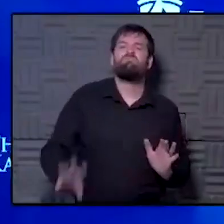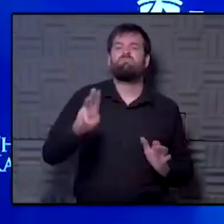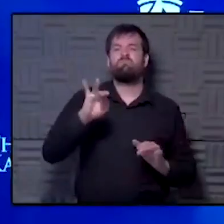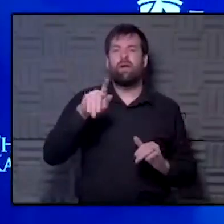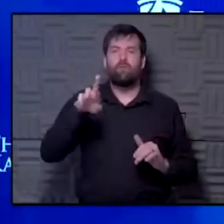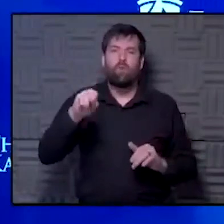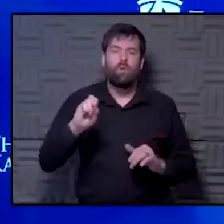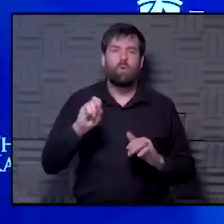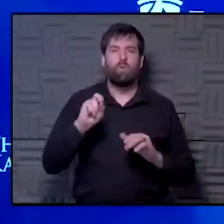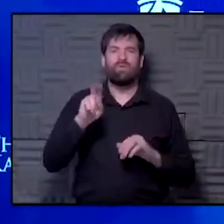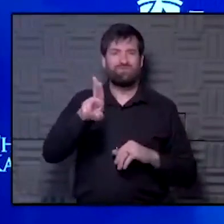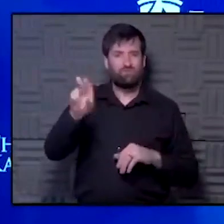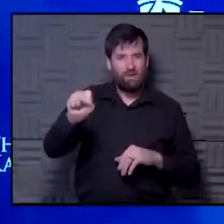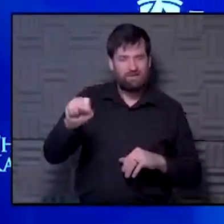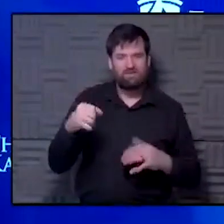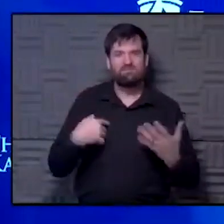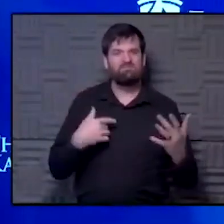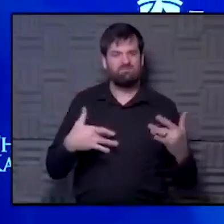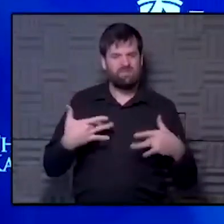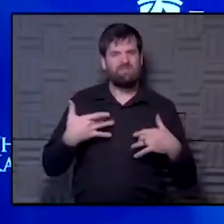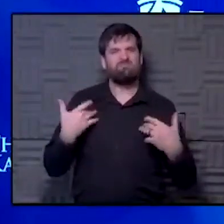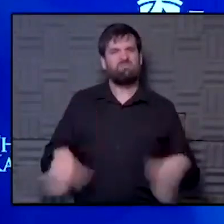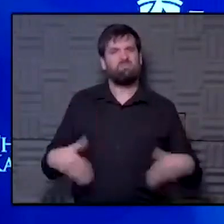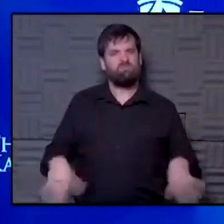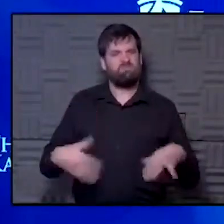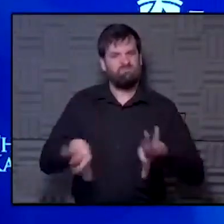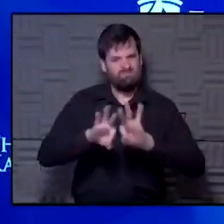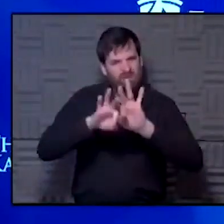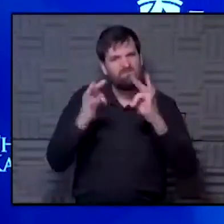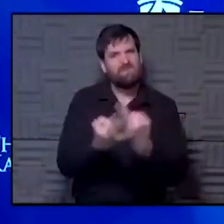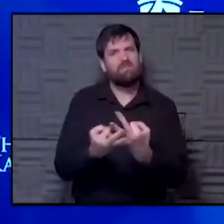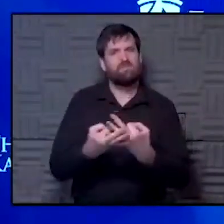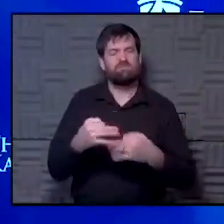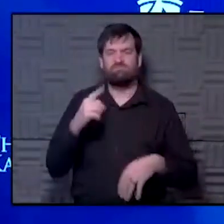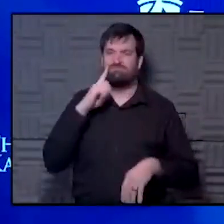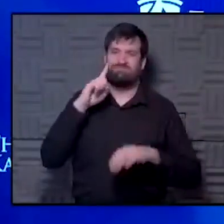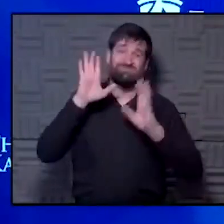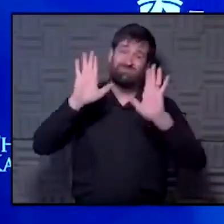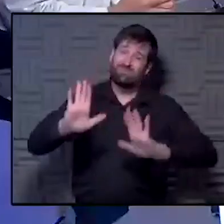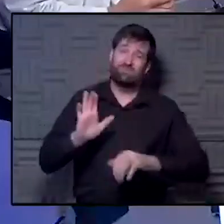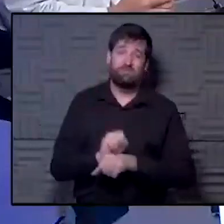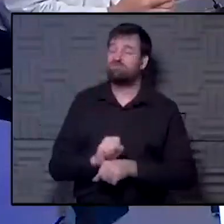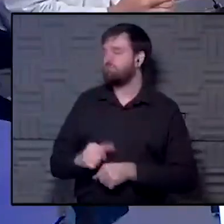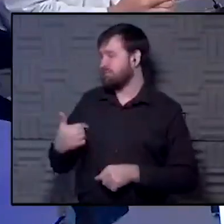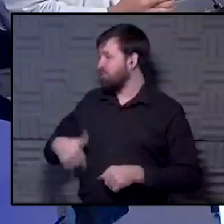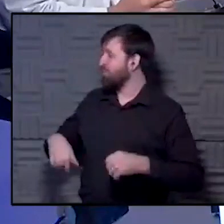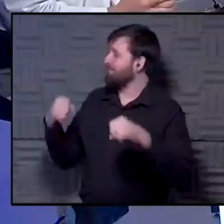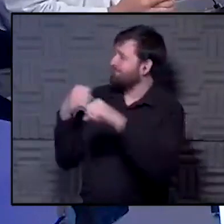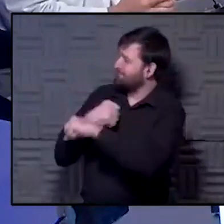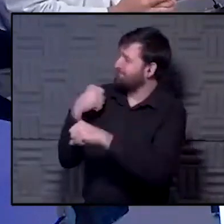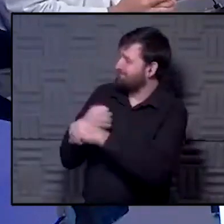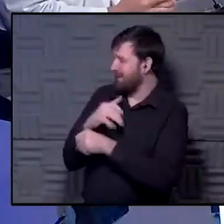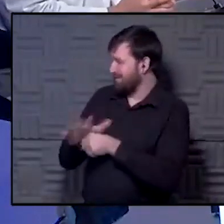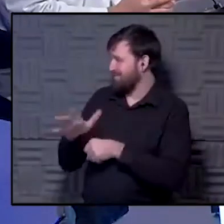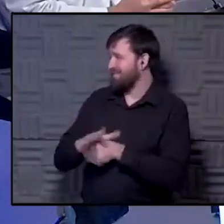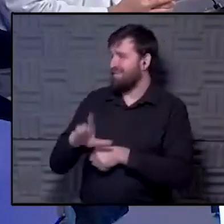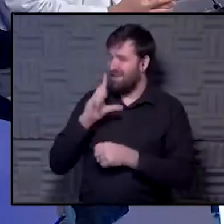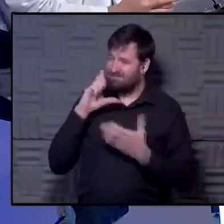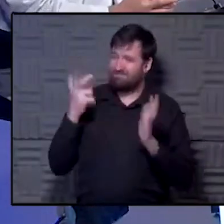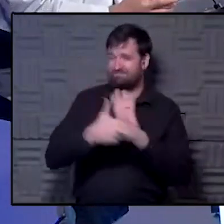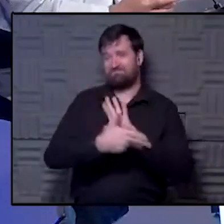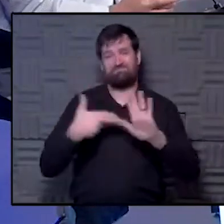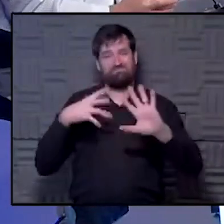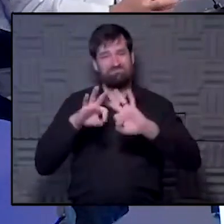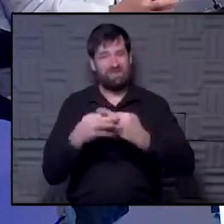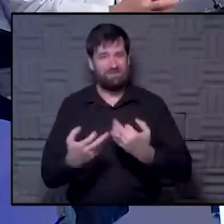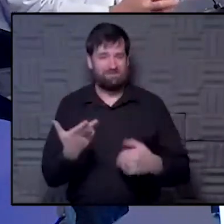country, I'm impressed by what a feeling of family Wyandotte County has. And you guys have done that. Good job. Well, we fight enough, so there you go. That qualifies as a family. That makes you a